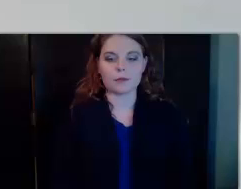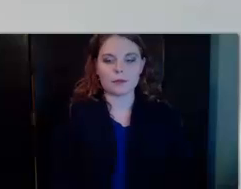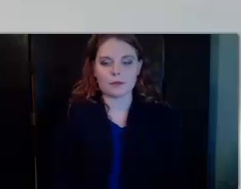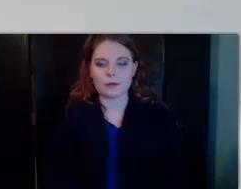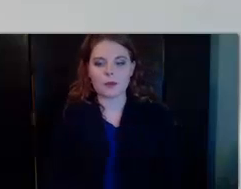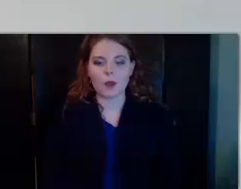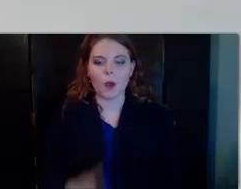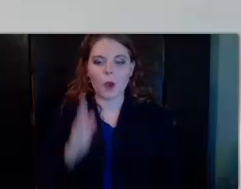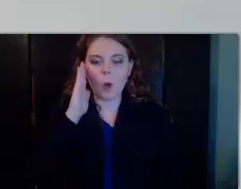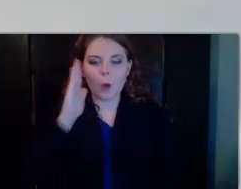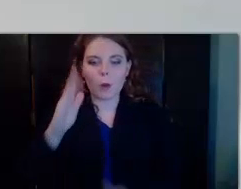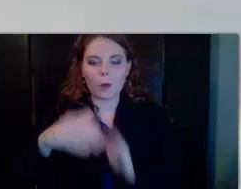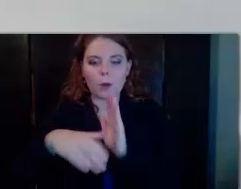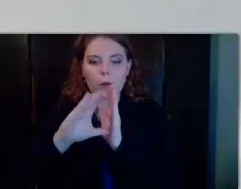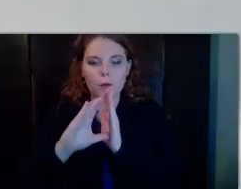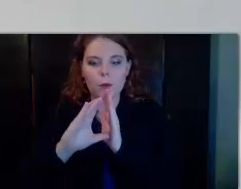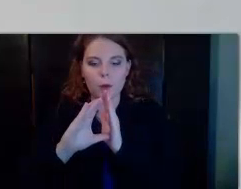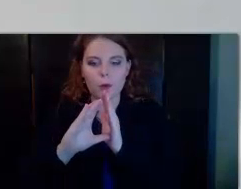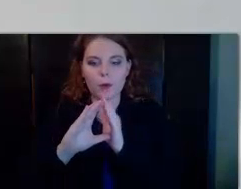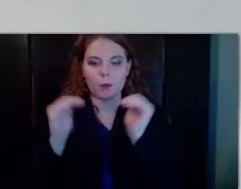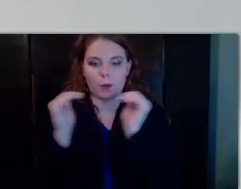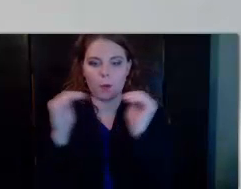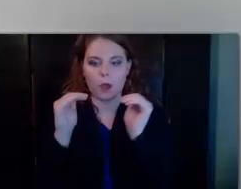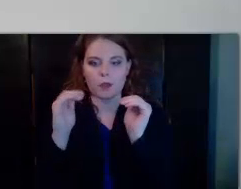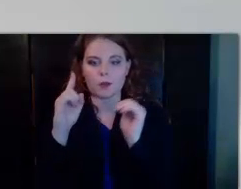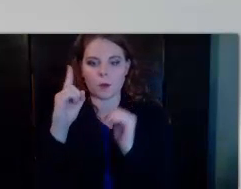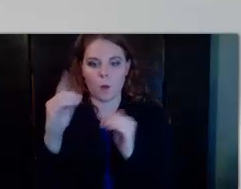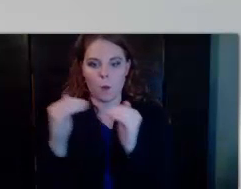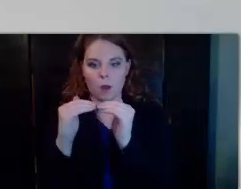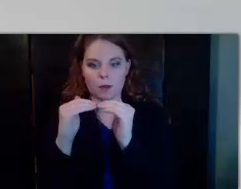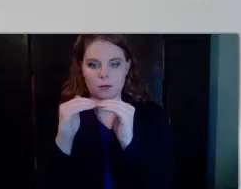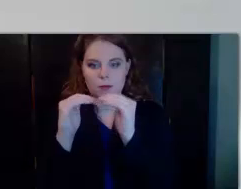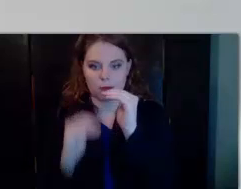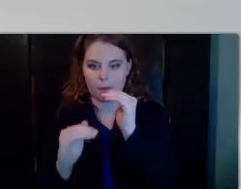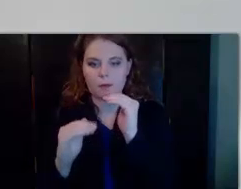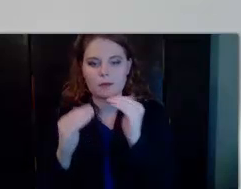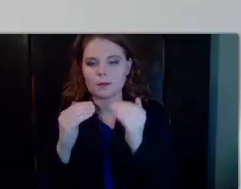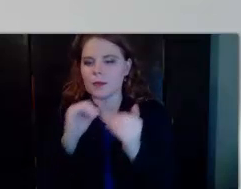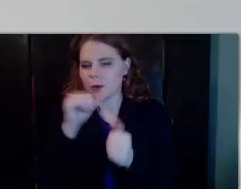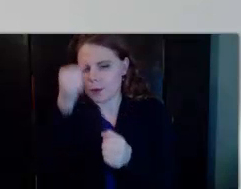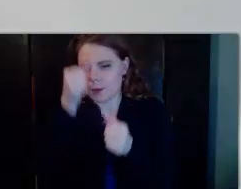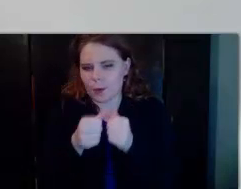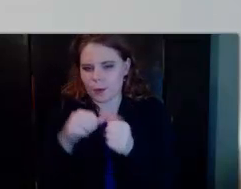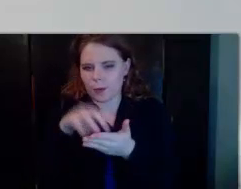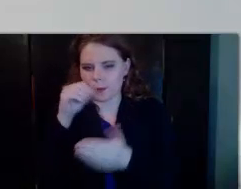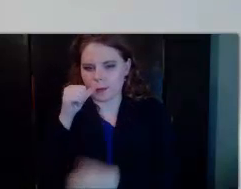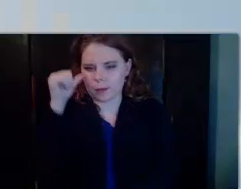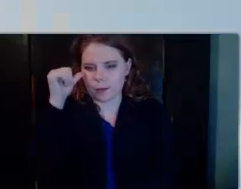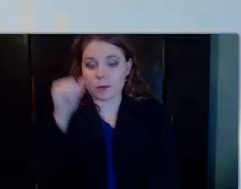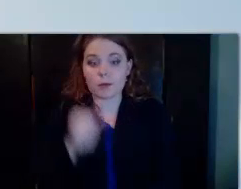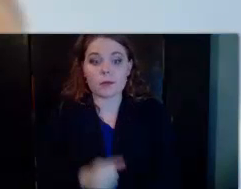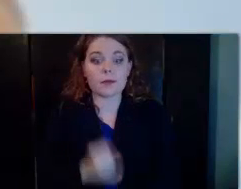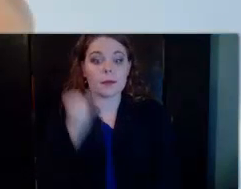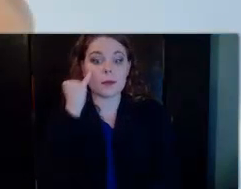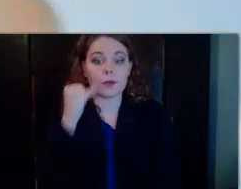We're going to review one-step equations because you're going to use this and add on to what you learned yesterday. If we have an equation like